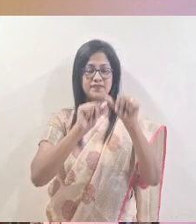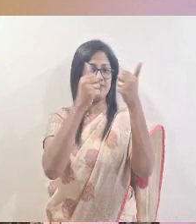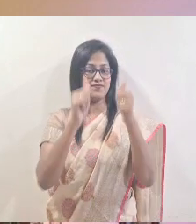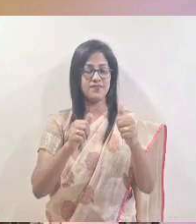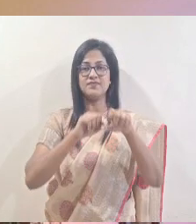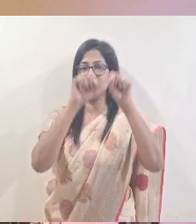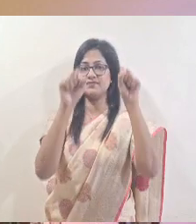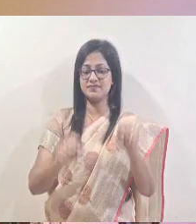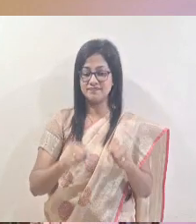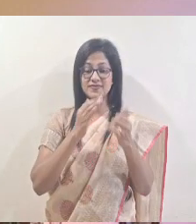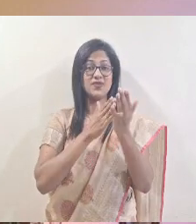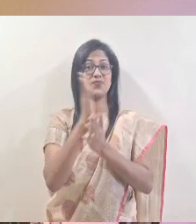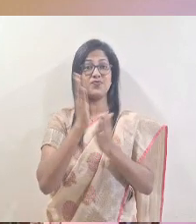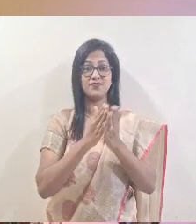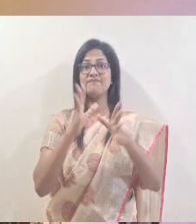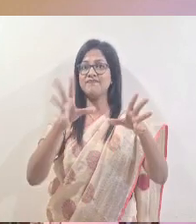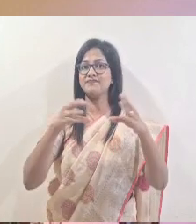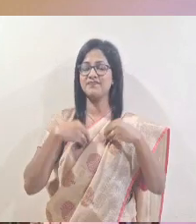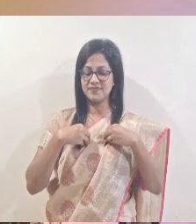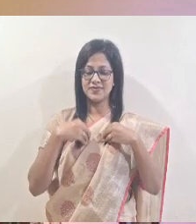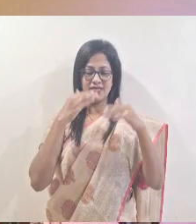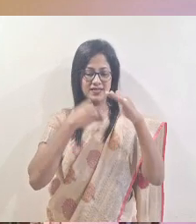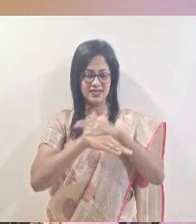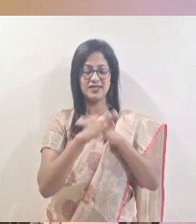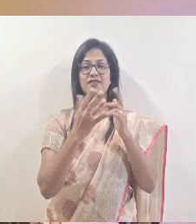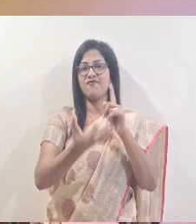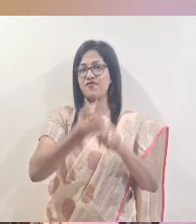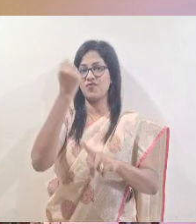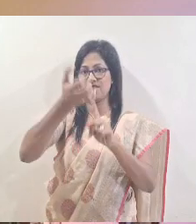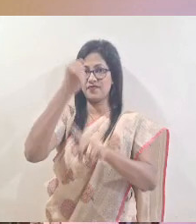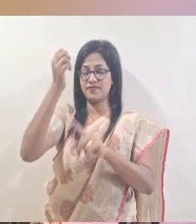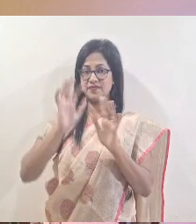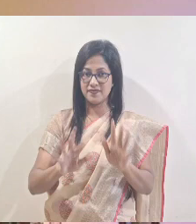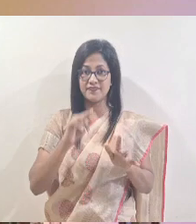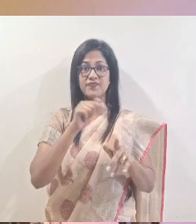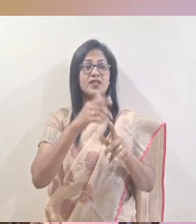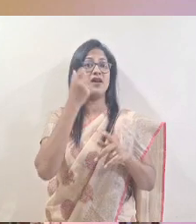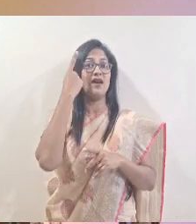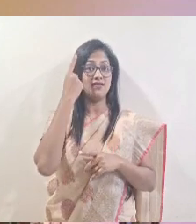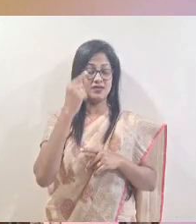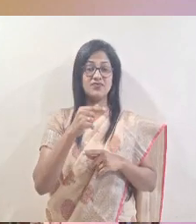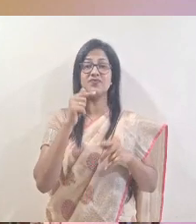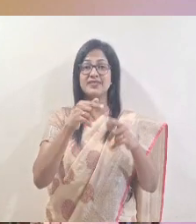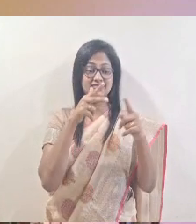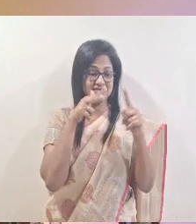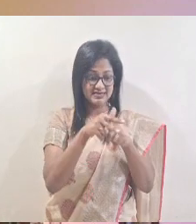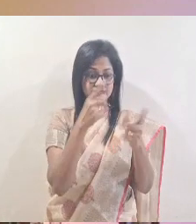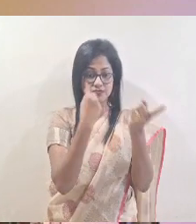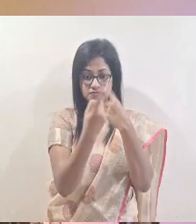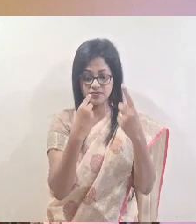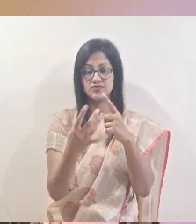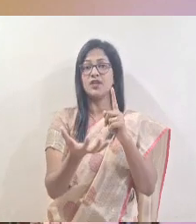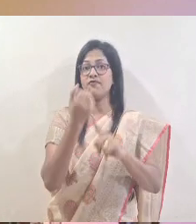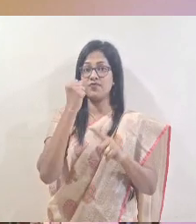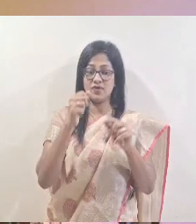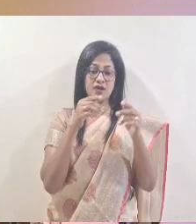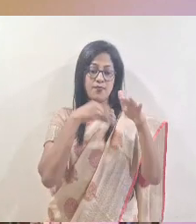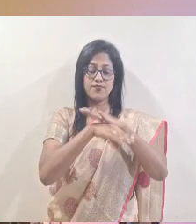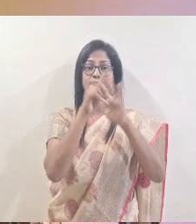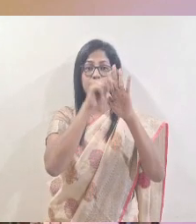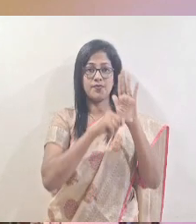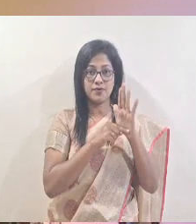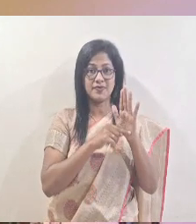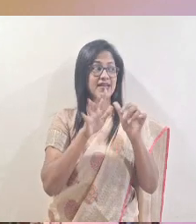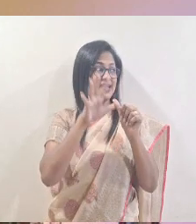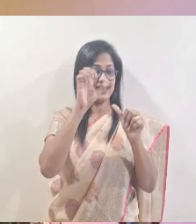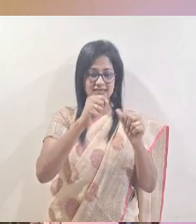system, the methods they have adopted in each modes are identified, and it was understood that interventions were carried out under the following